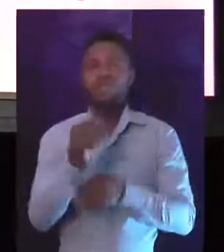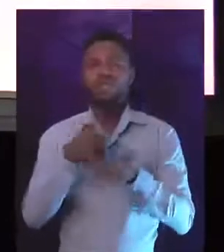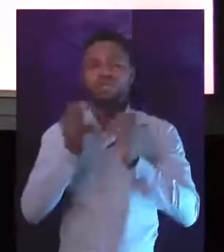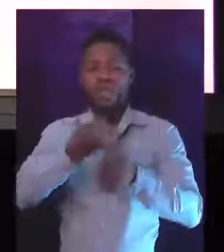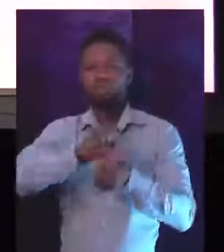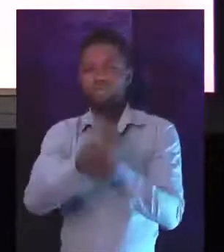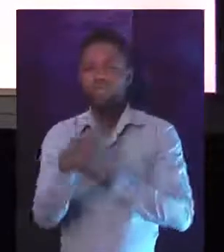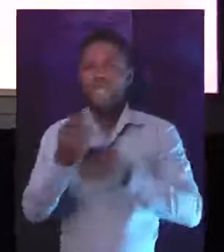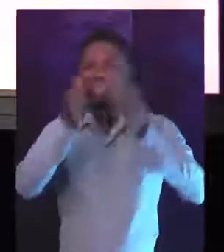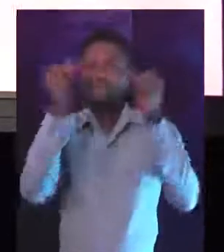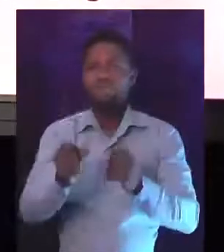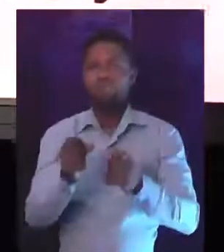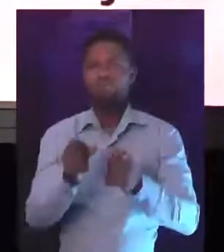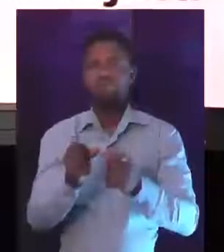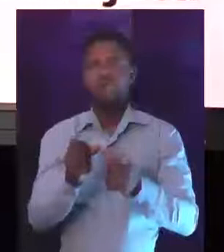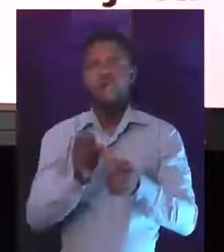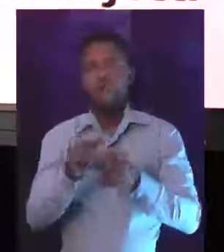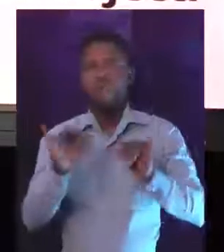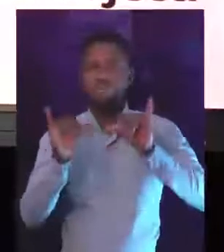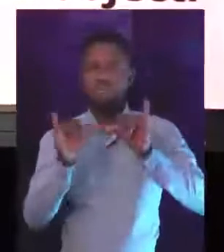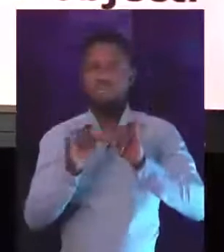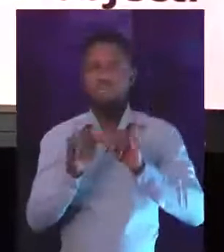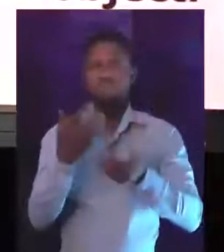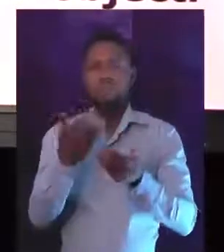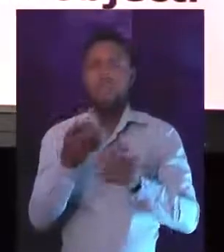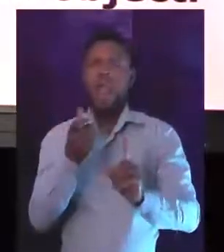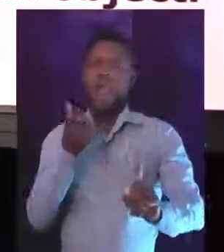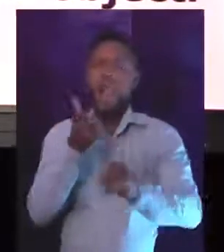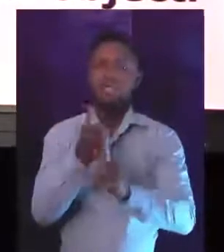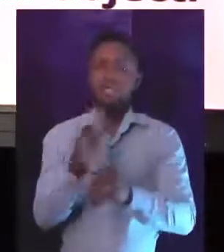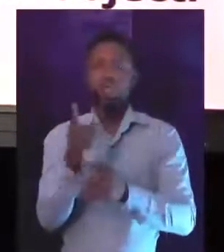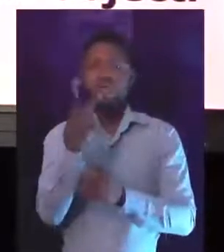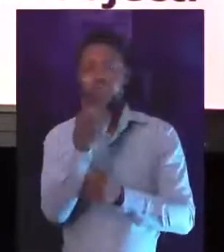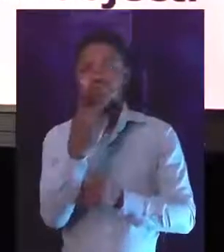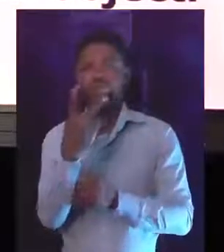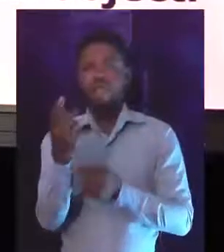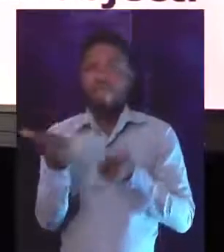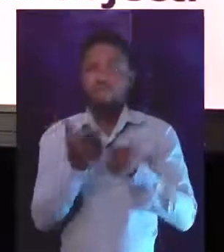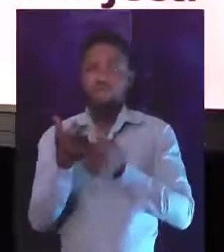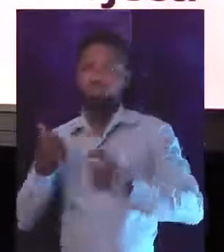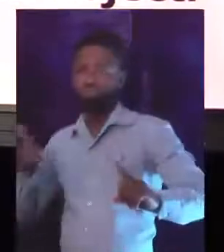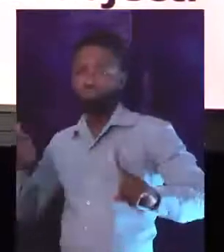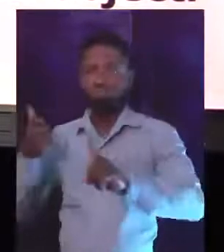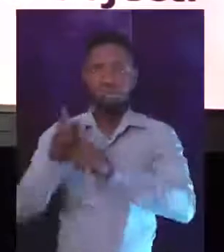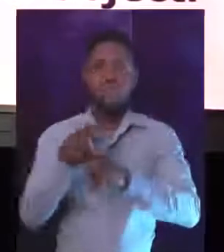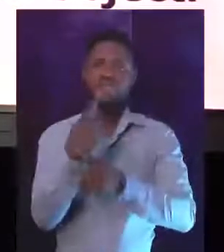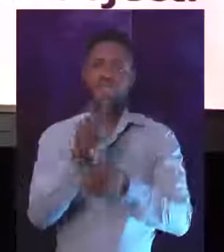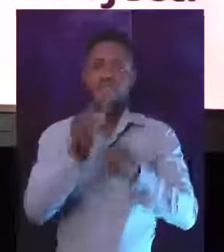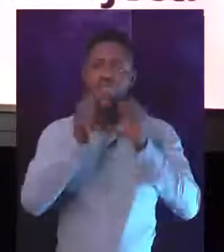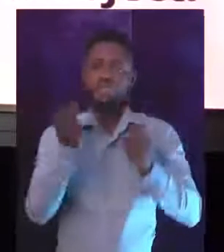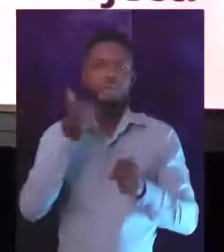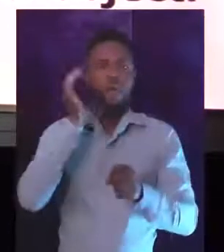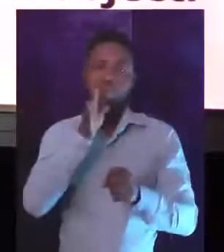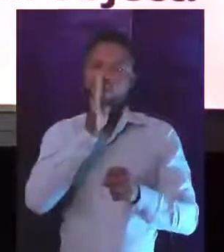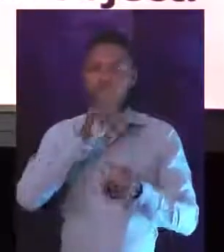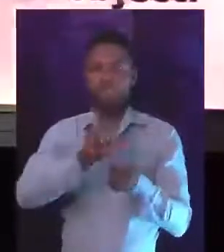shape or size of the object. Just like in case of accident where two vehicles collide, the shape will